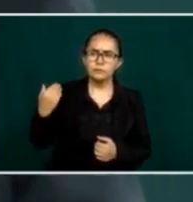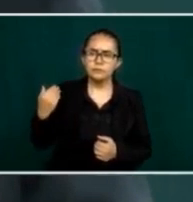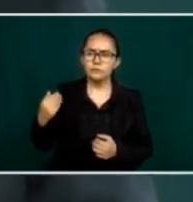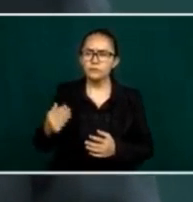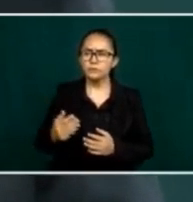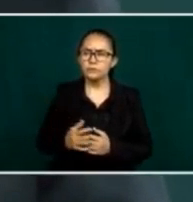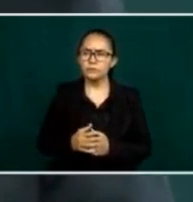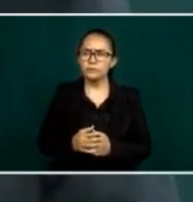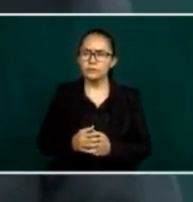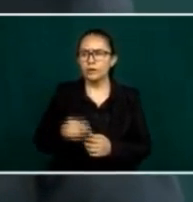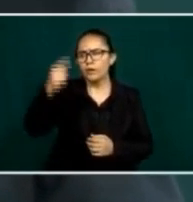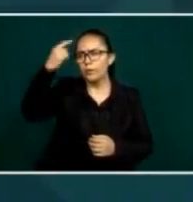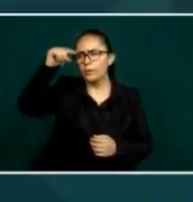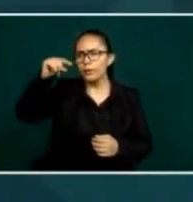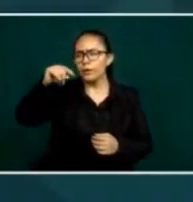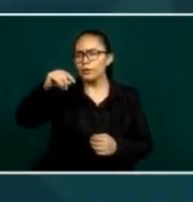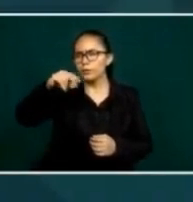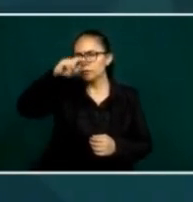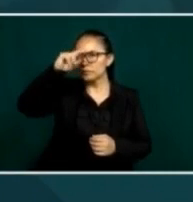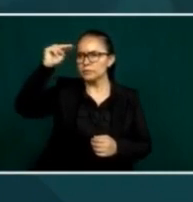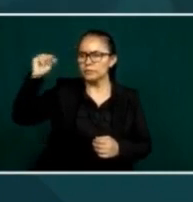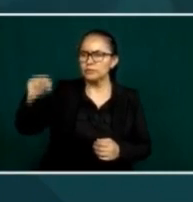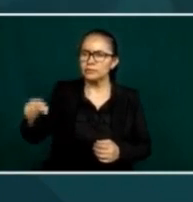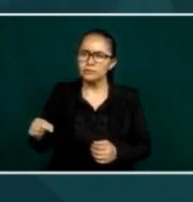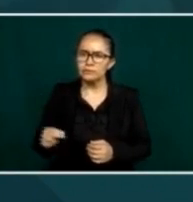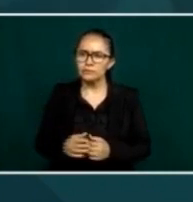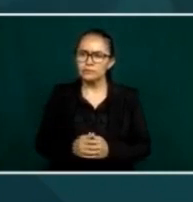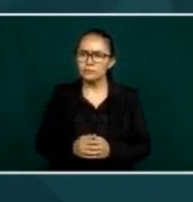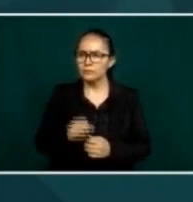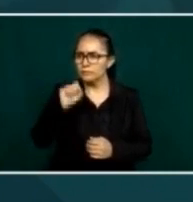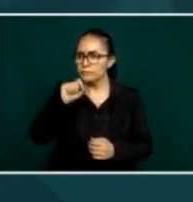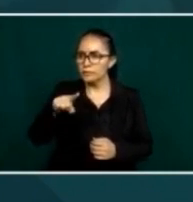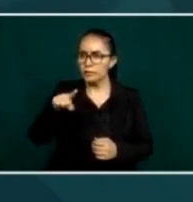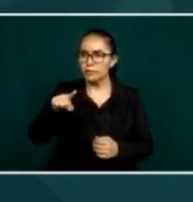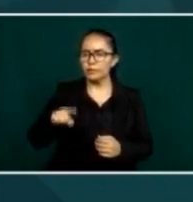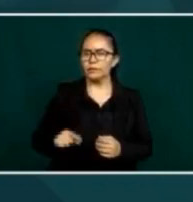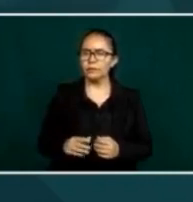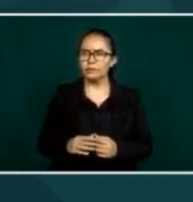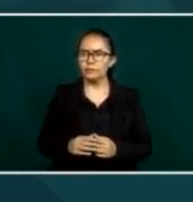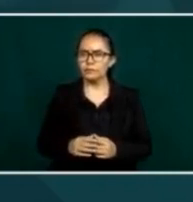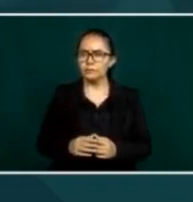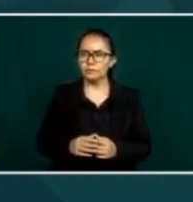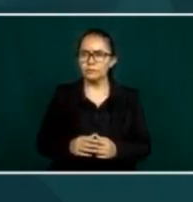and I'm saying it for Nayarit, but also